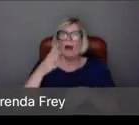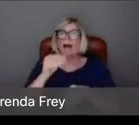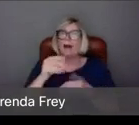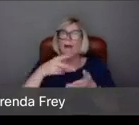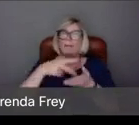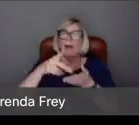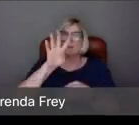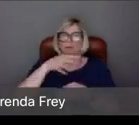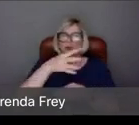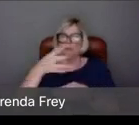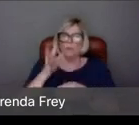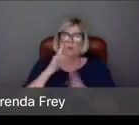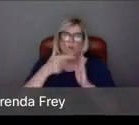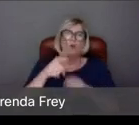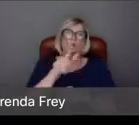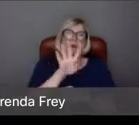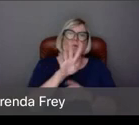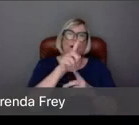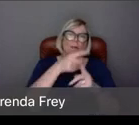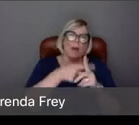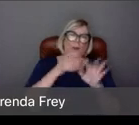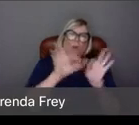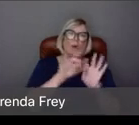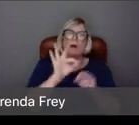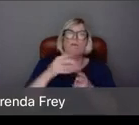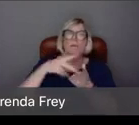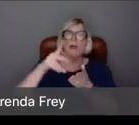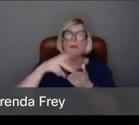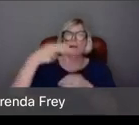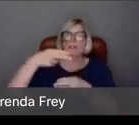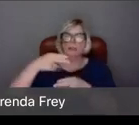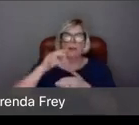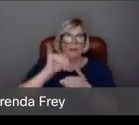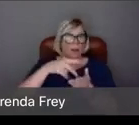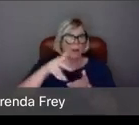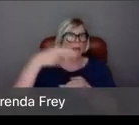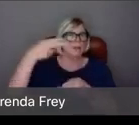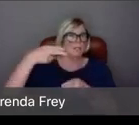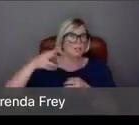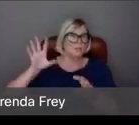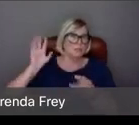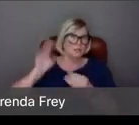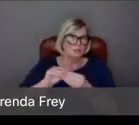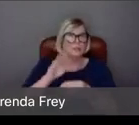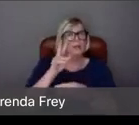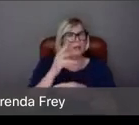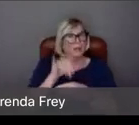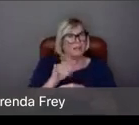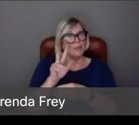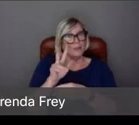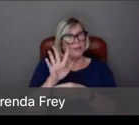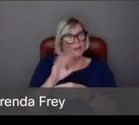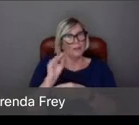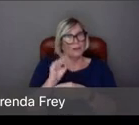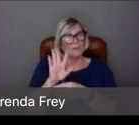grid that's going to show you the 24 months of payment history. So that payment history, like we said, it's 35% of your score. It is